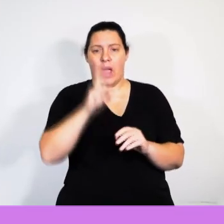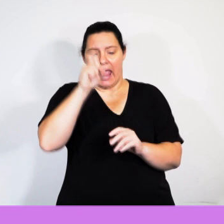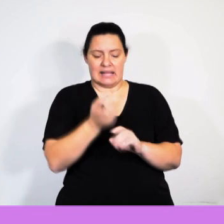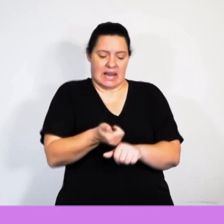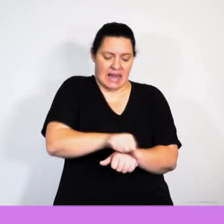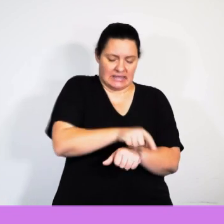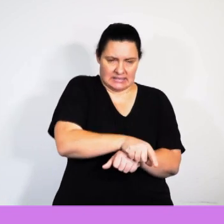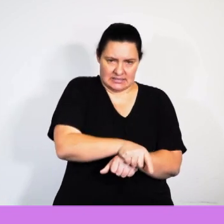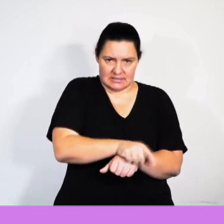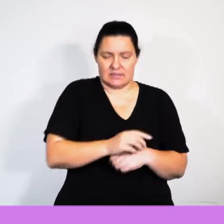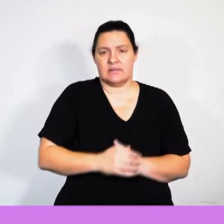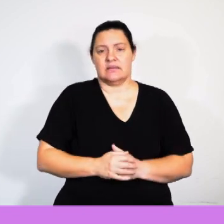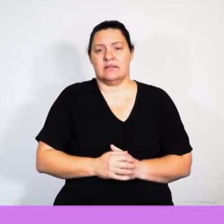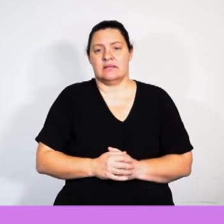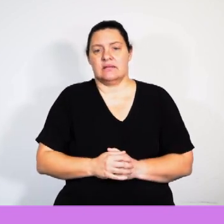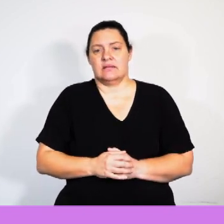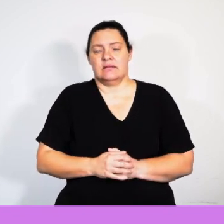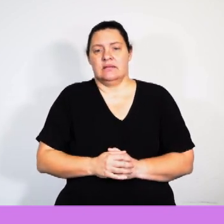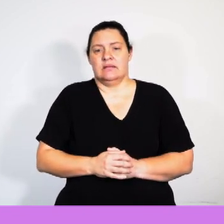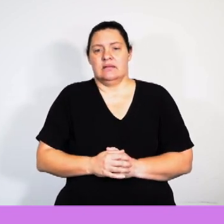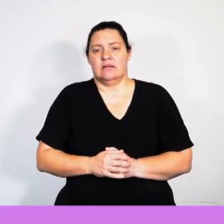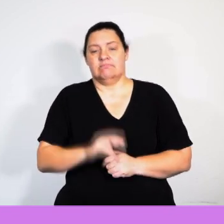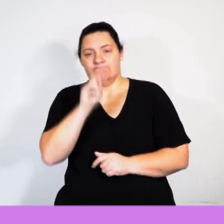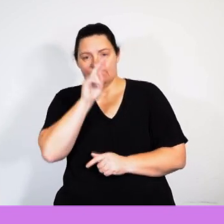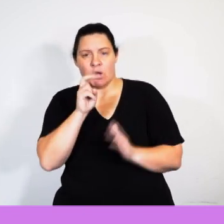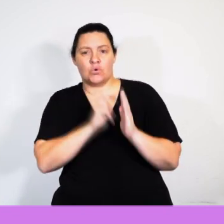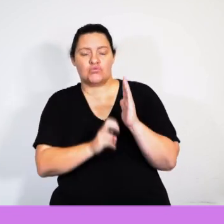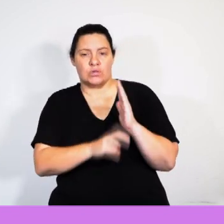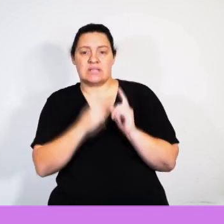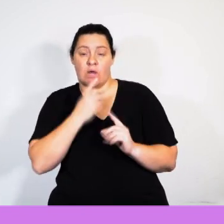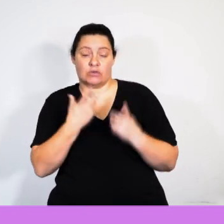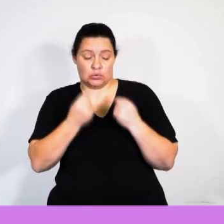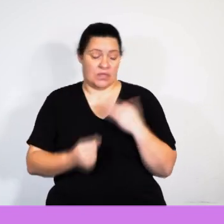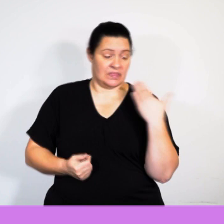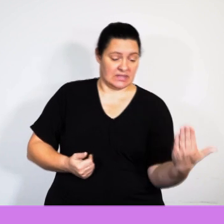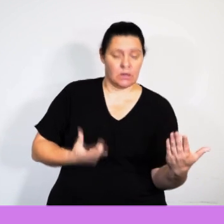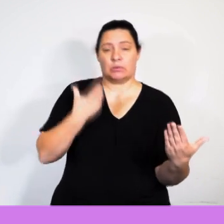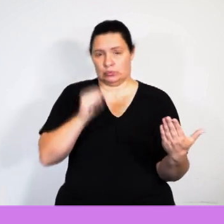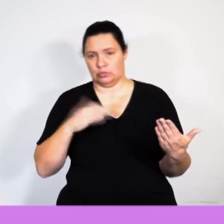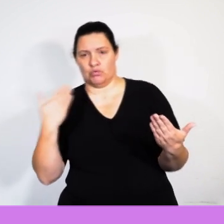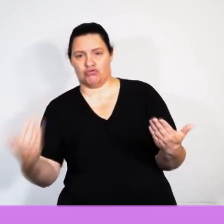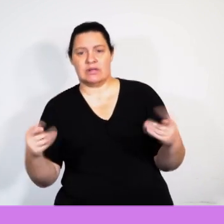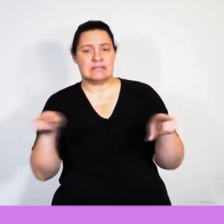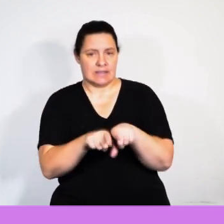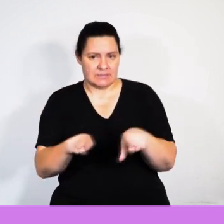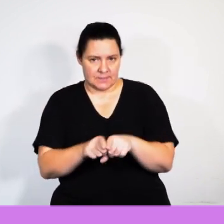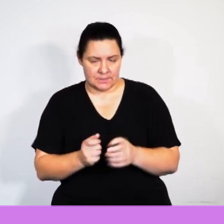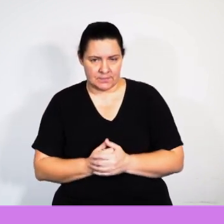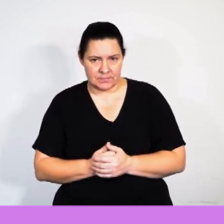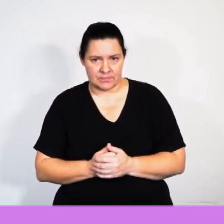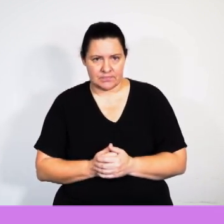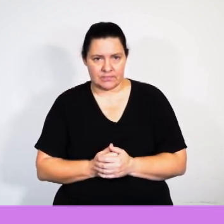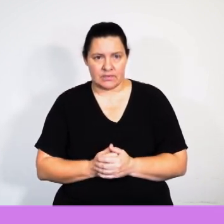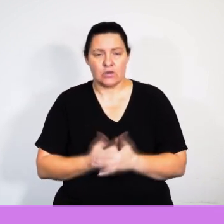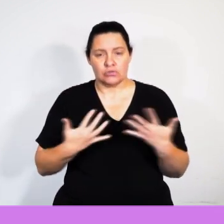that is sitting next to x. And observe the rule that says what you do on the left-hand side, you also do